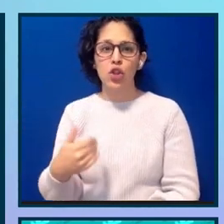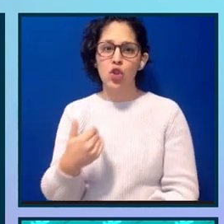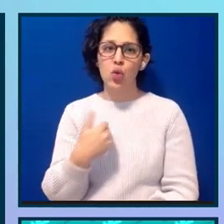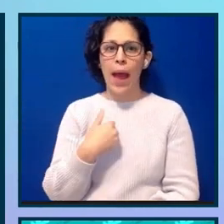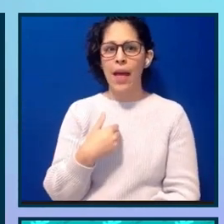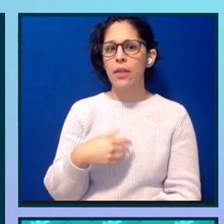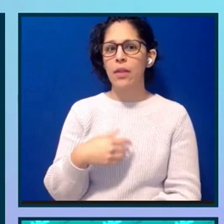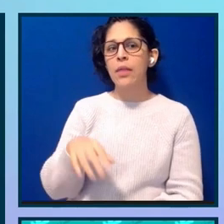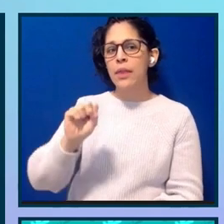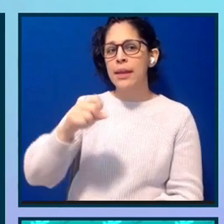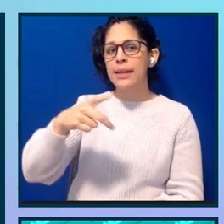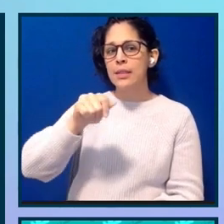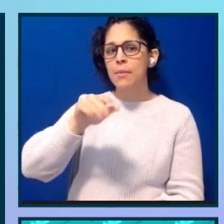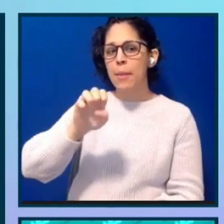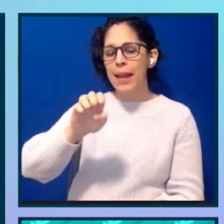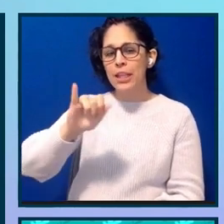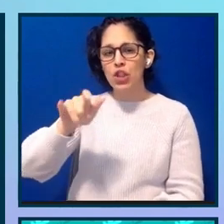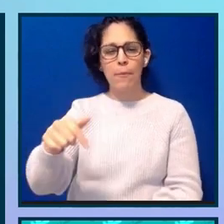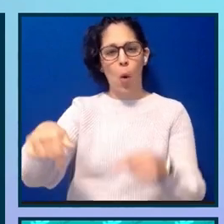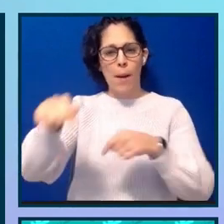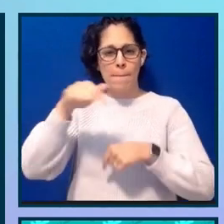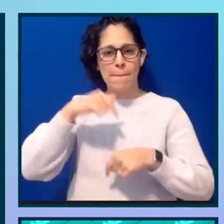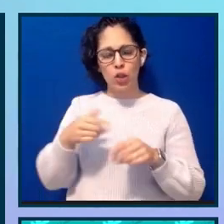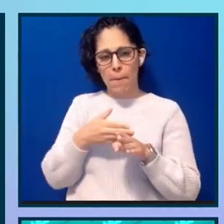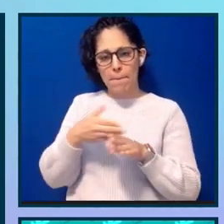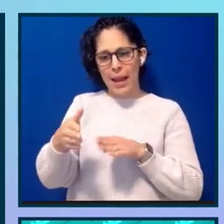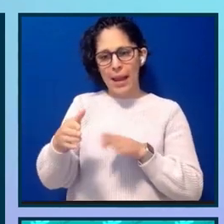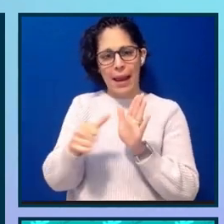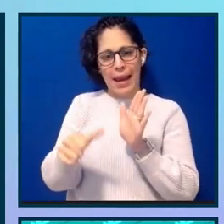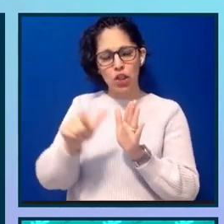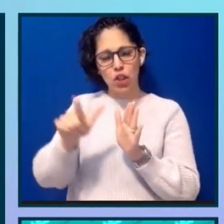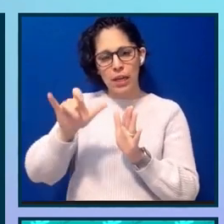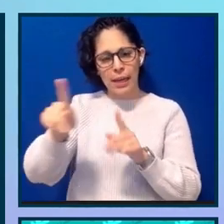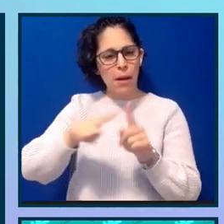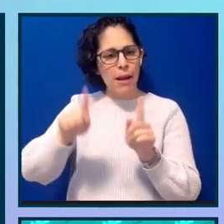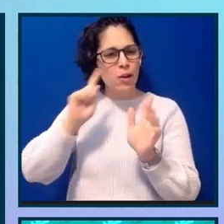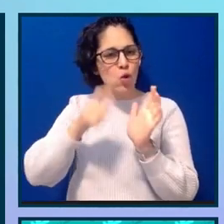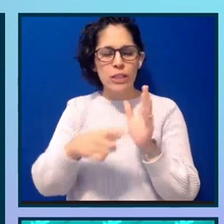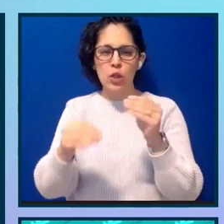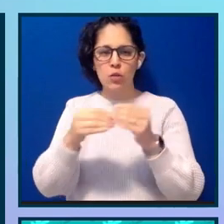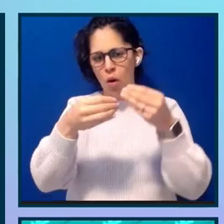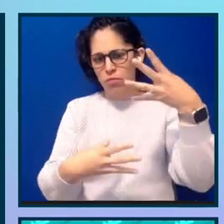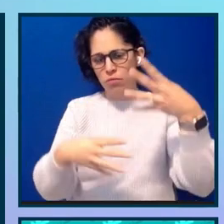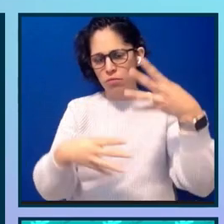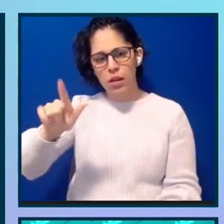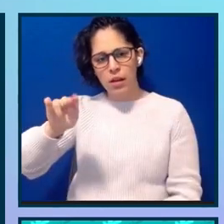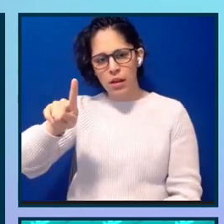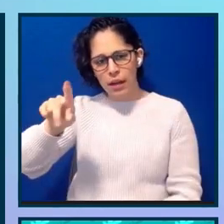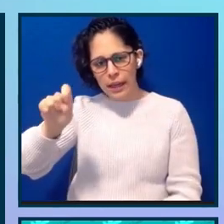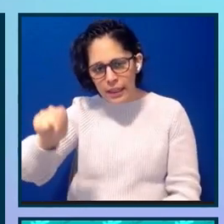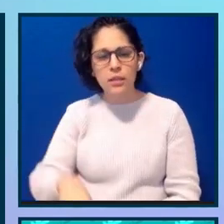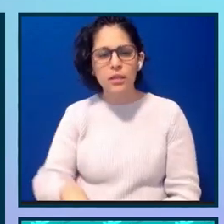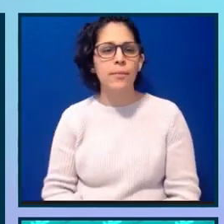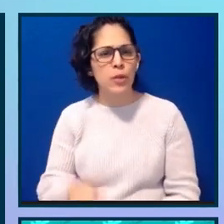link. But there are a lot more links here, especially so the loans and the haircut.